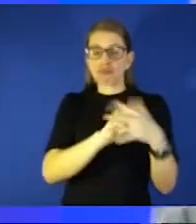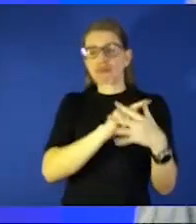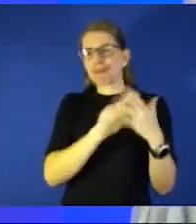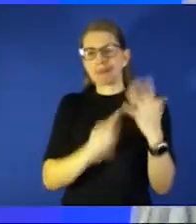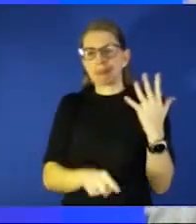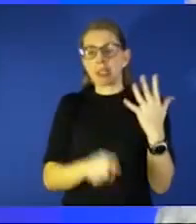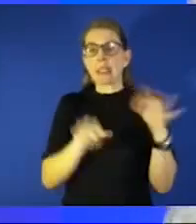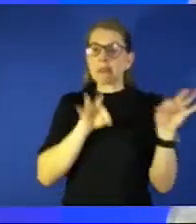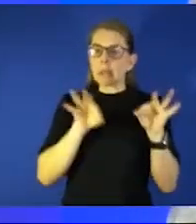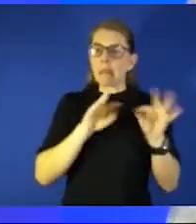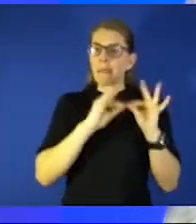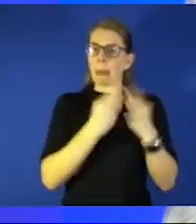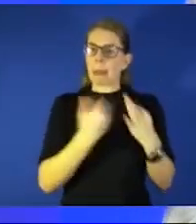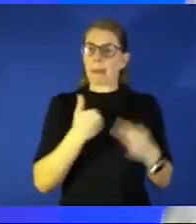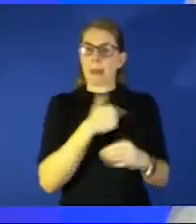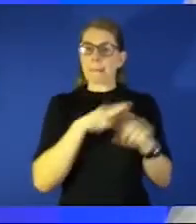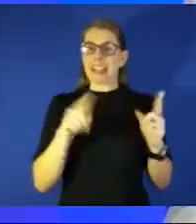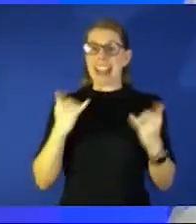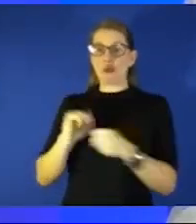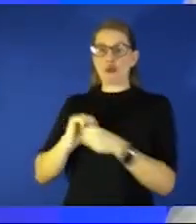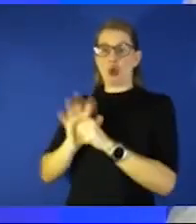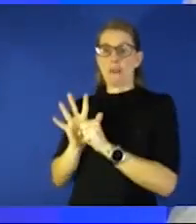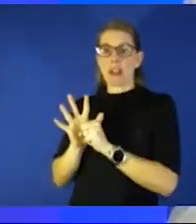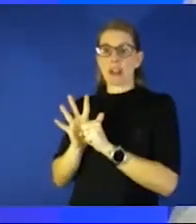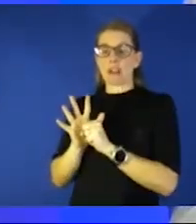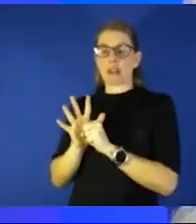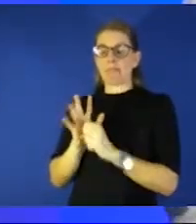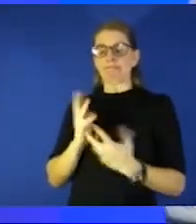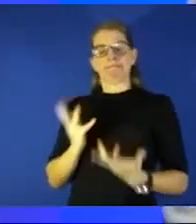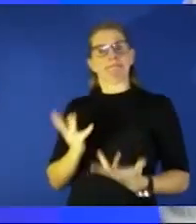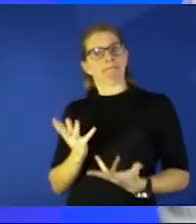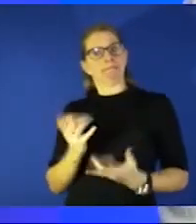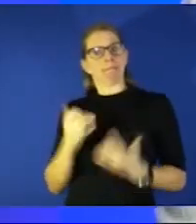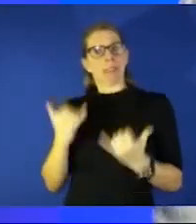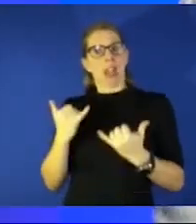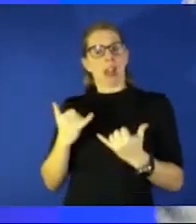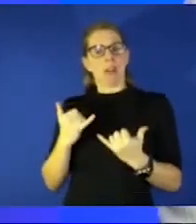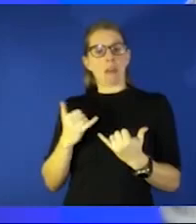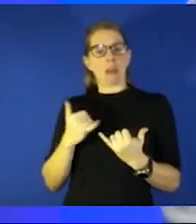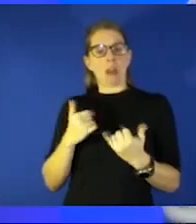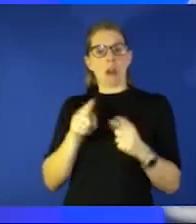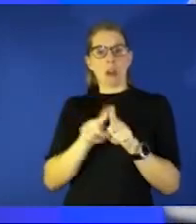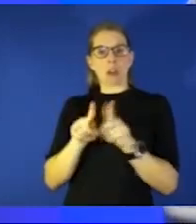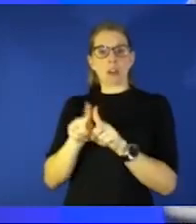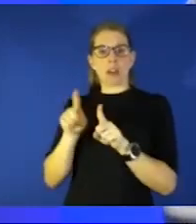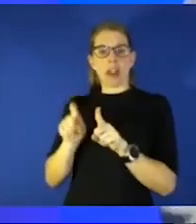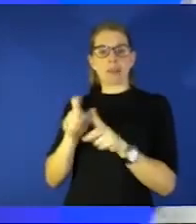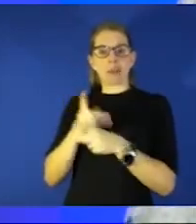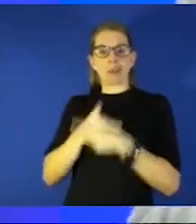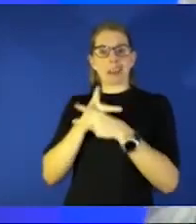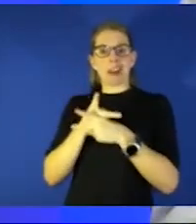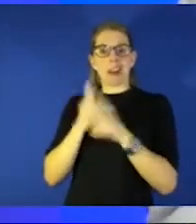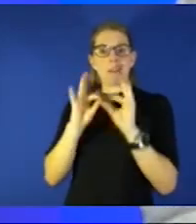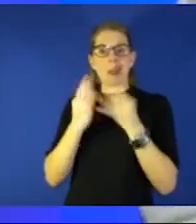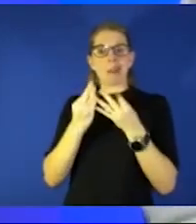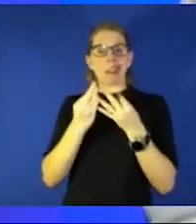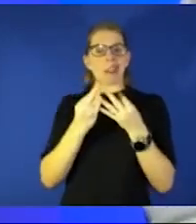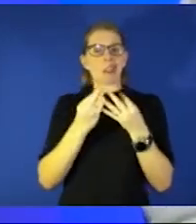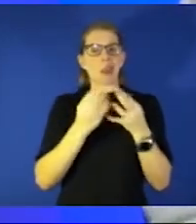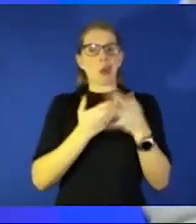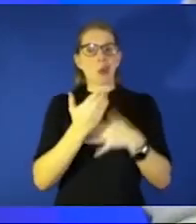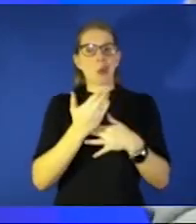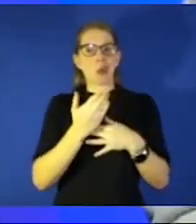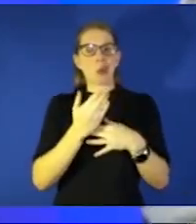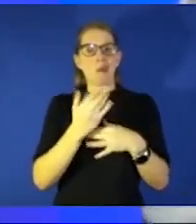members but now with COVID I find myself now having to also somewhat take care of families over the phone because we have a COVID